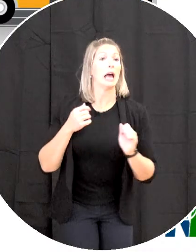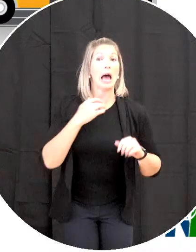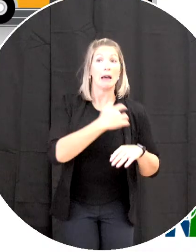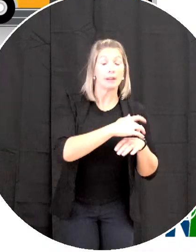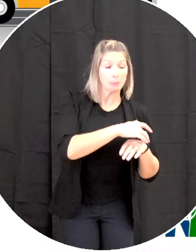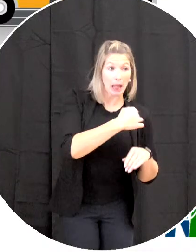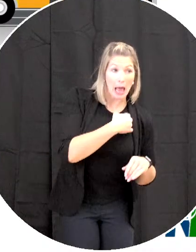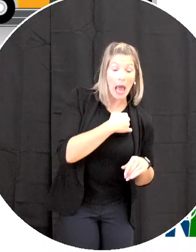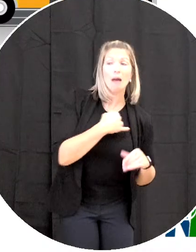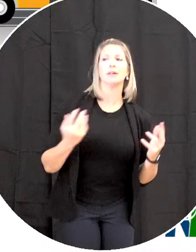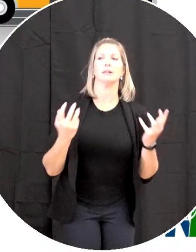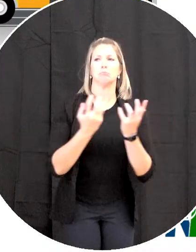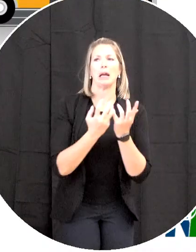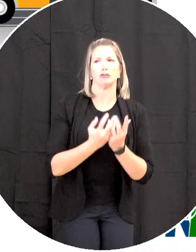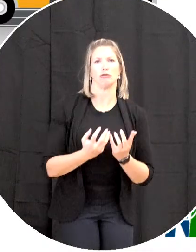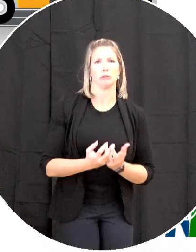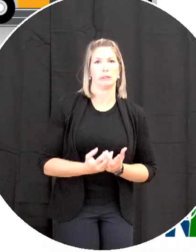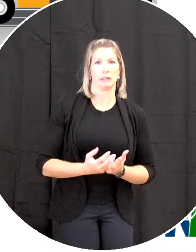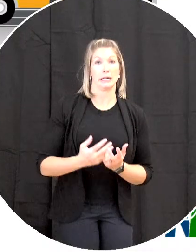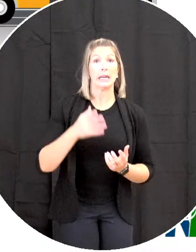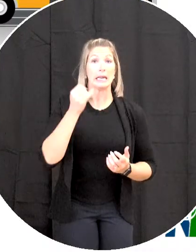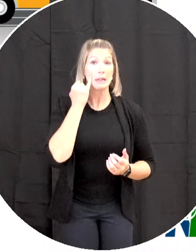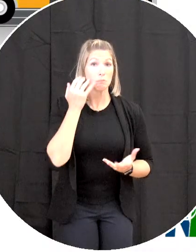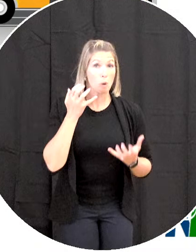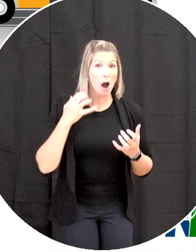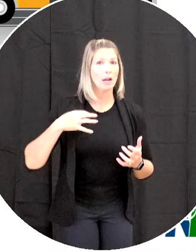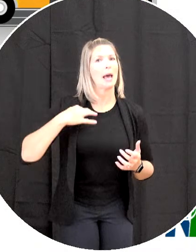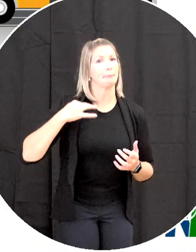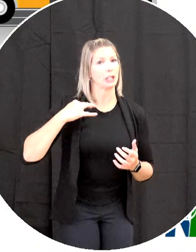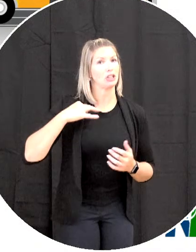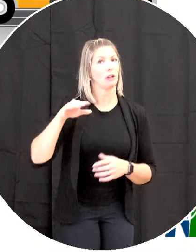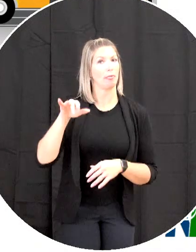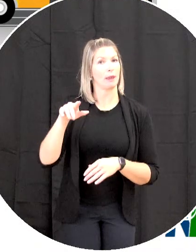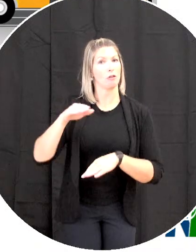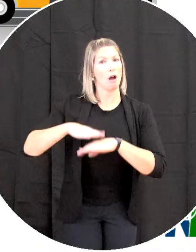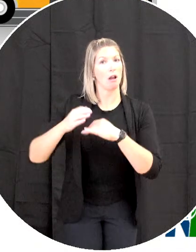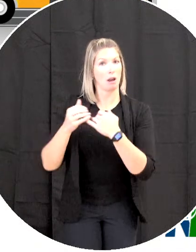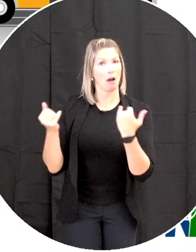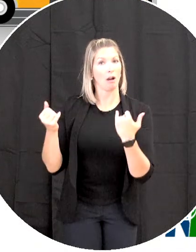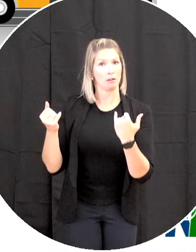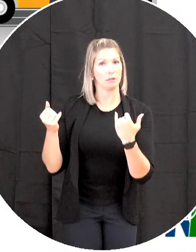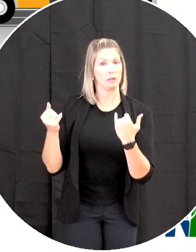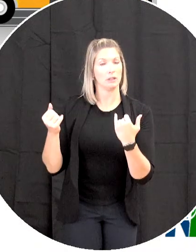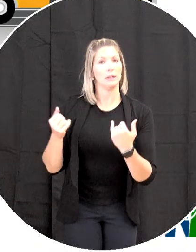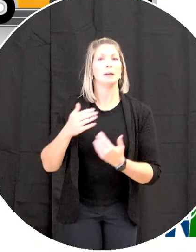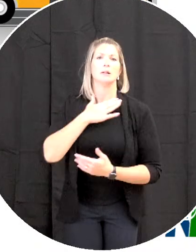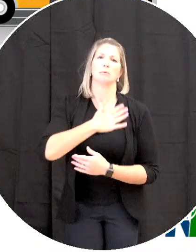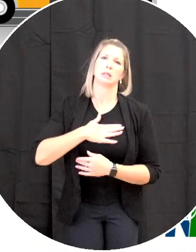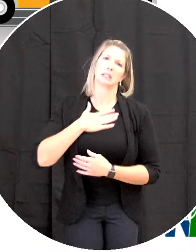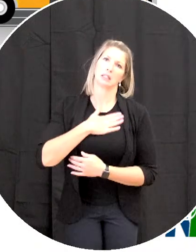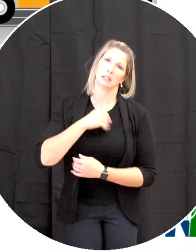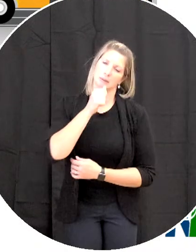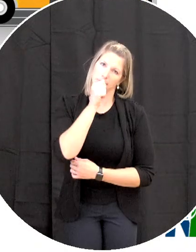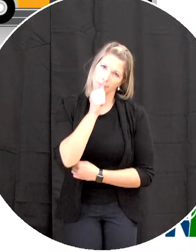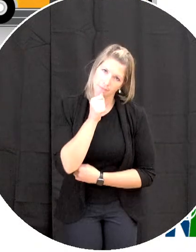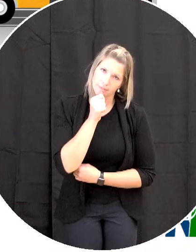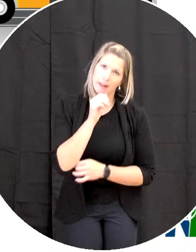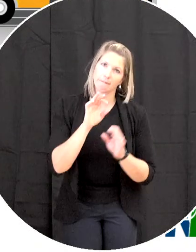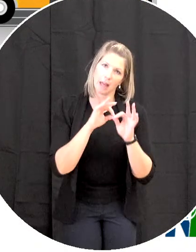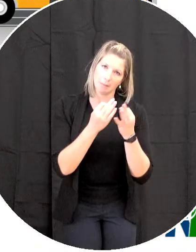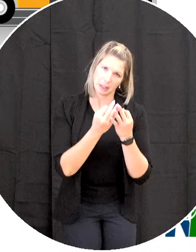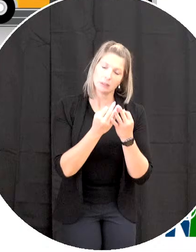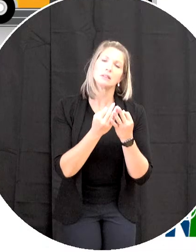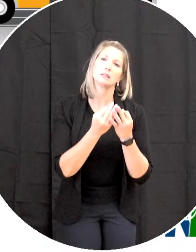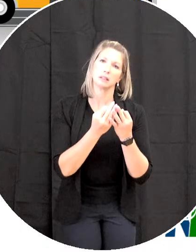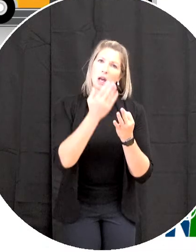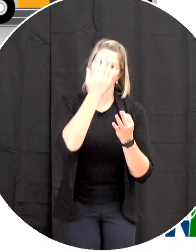is on our website and downloadable. But be patient. The schools have had a lot to deal with, and the administrators of those schools have full loads,